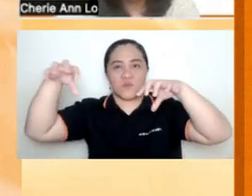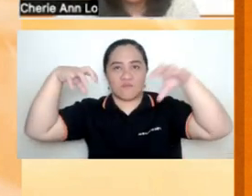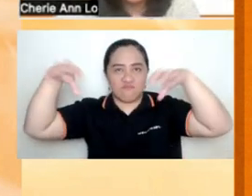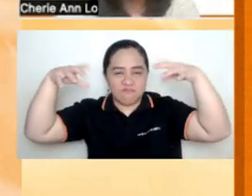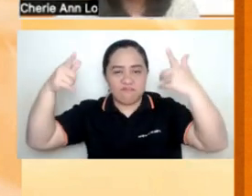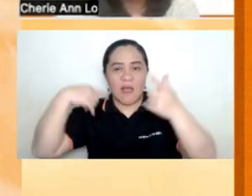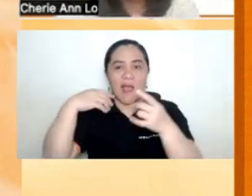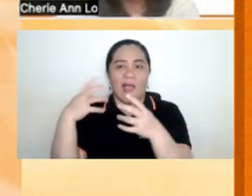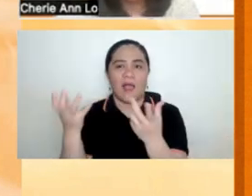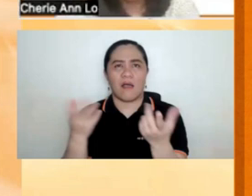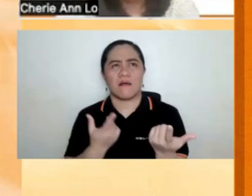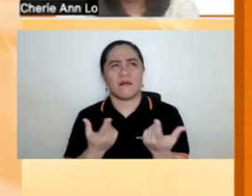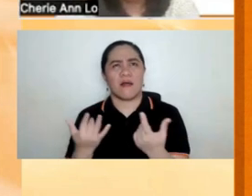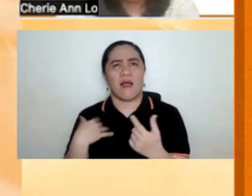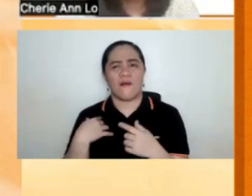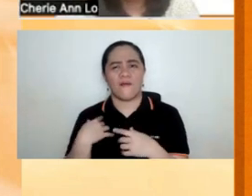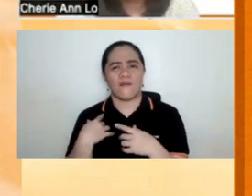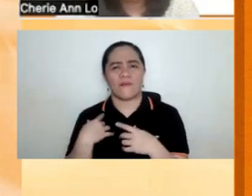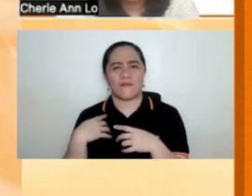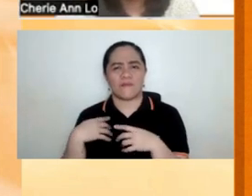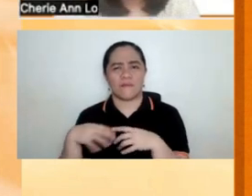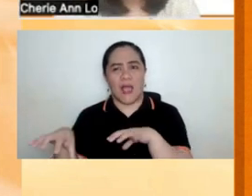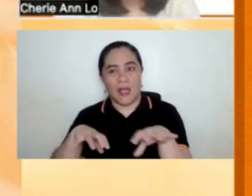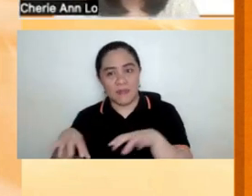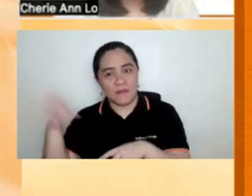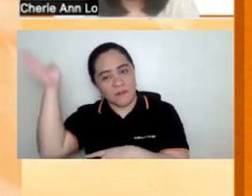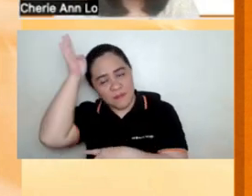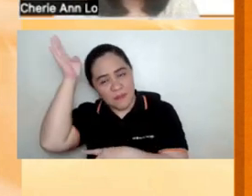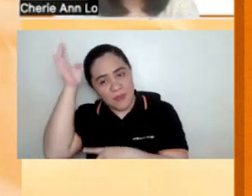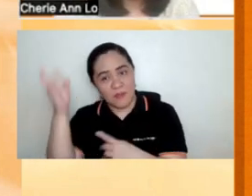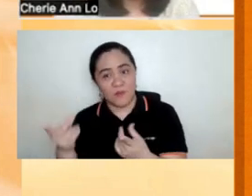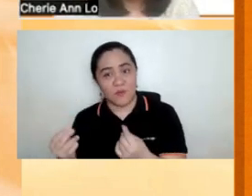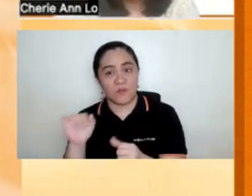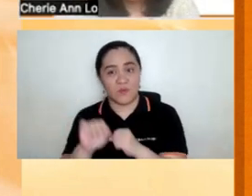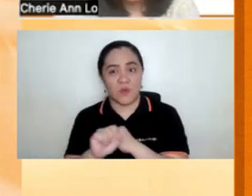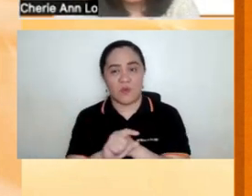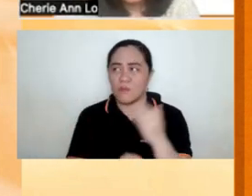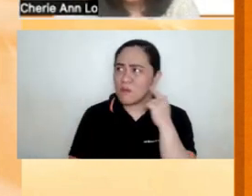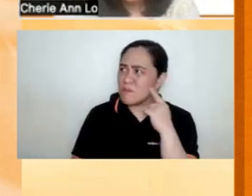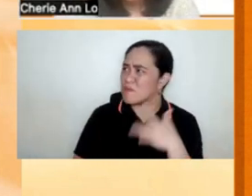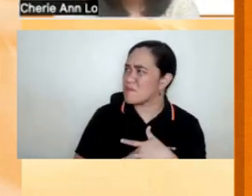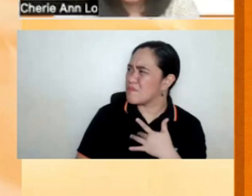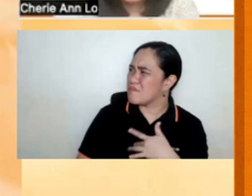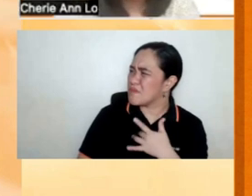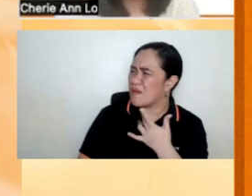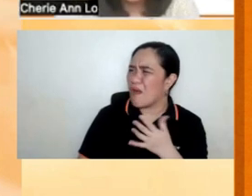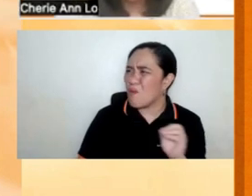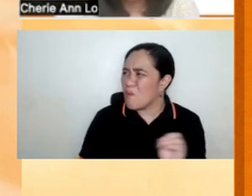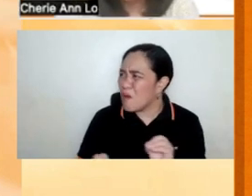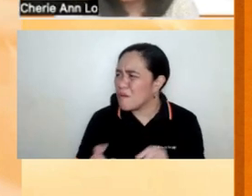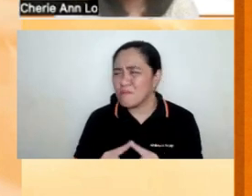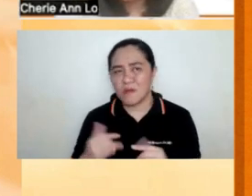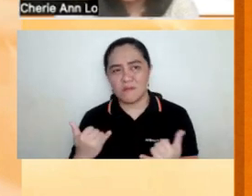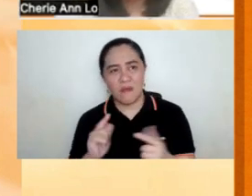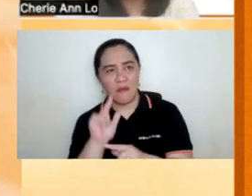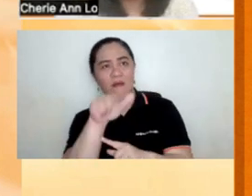will say na, I wasn't thinking of anything naman, pero biglang at some point, I just started feeling anxious, no? And it's affecting